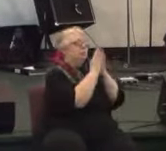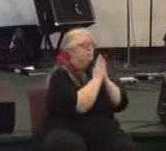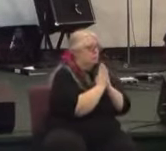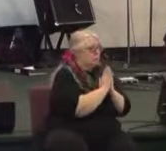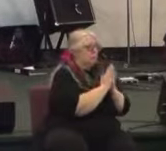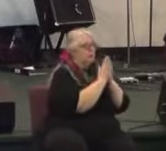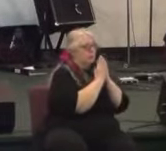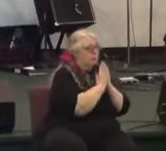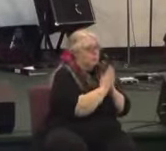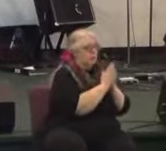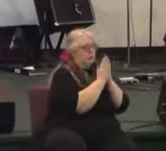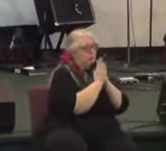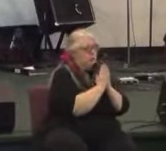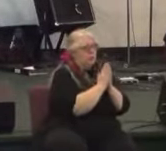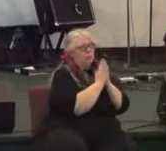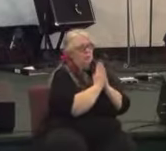Oh, that's awesome.